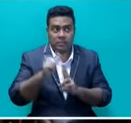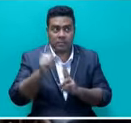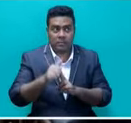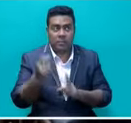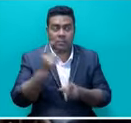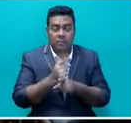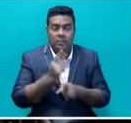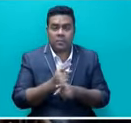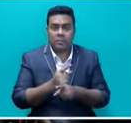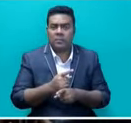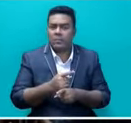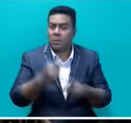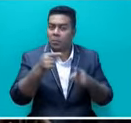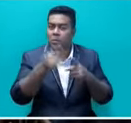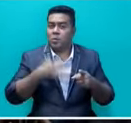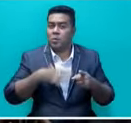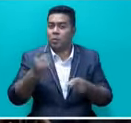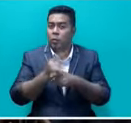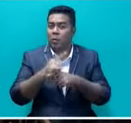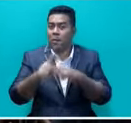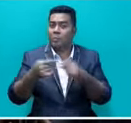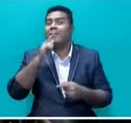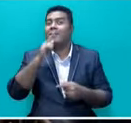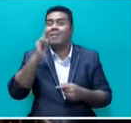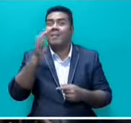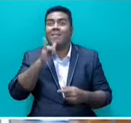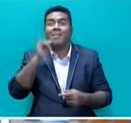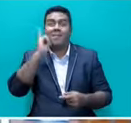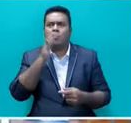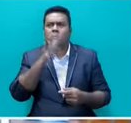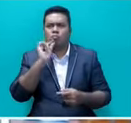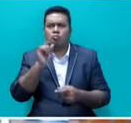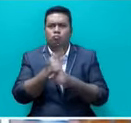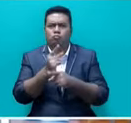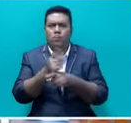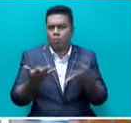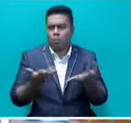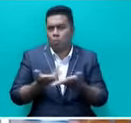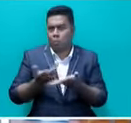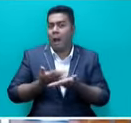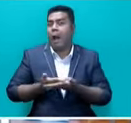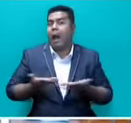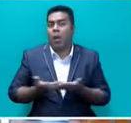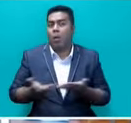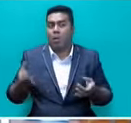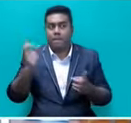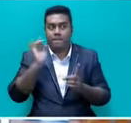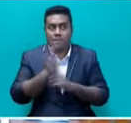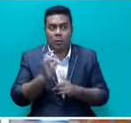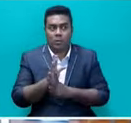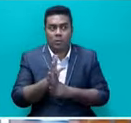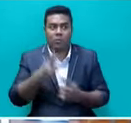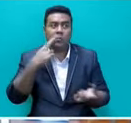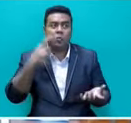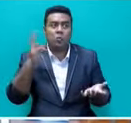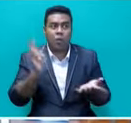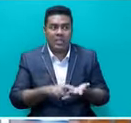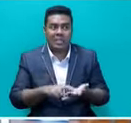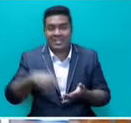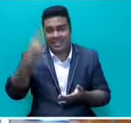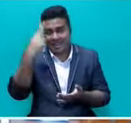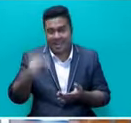was making yesterday, how it is critically important to get the person's registered name right.